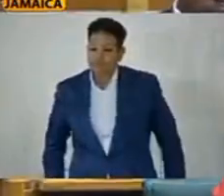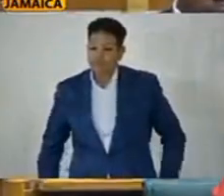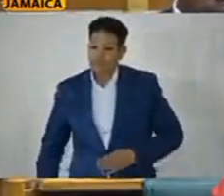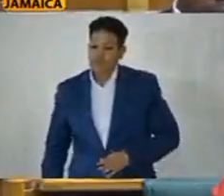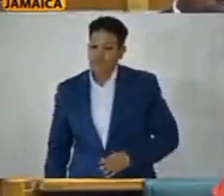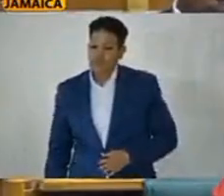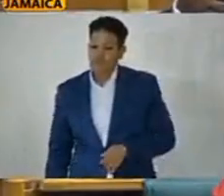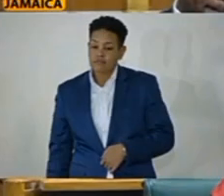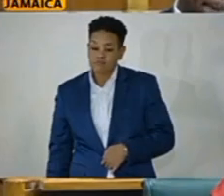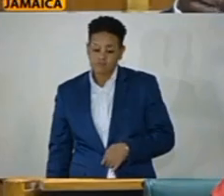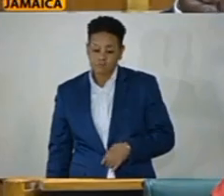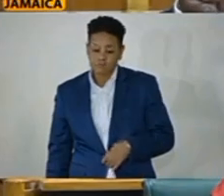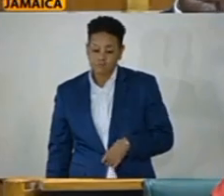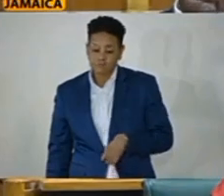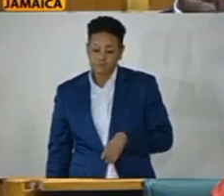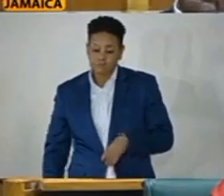Notice of question.